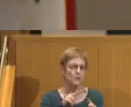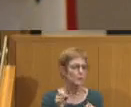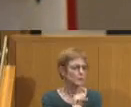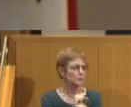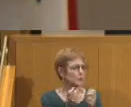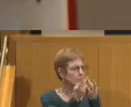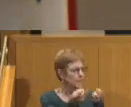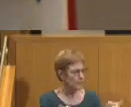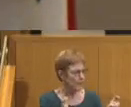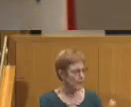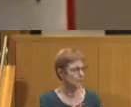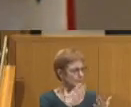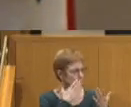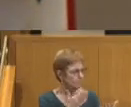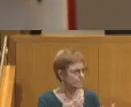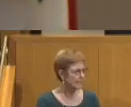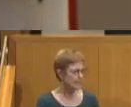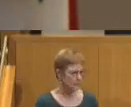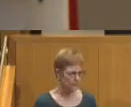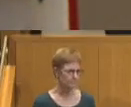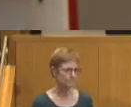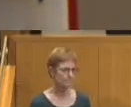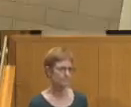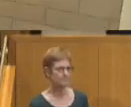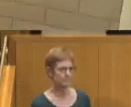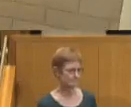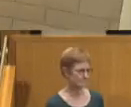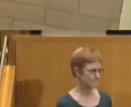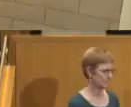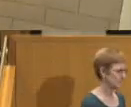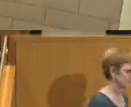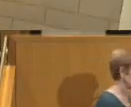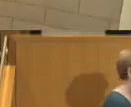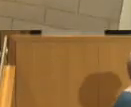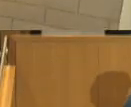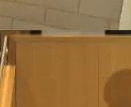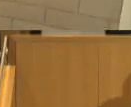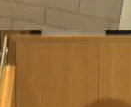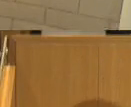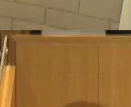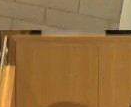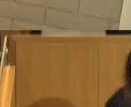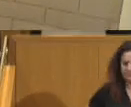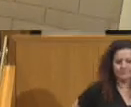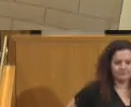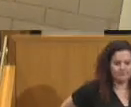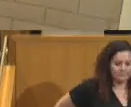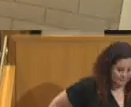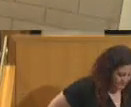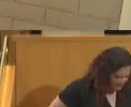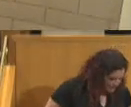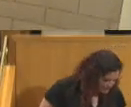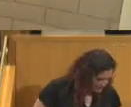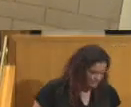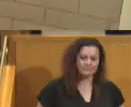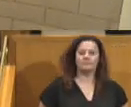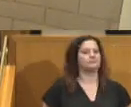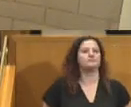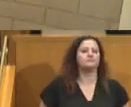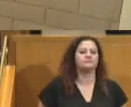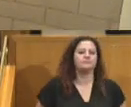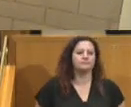council term will be exceptional in many ways. As we deal with continued high growth and urbanization, we will be called upon to make important